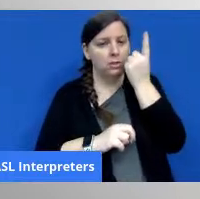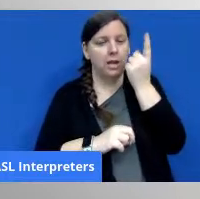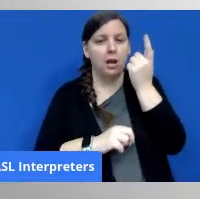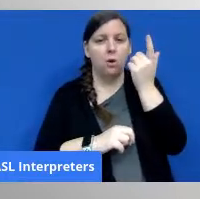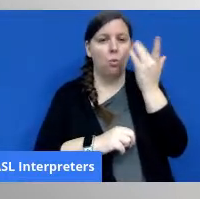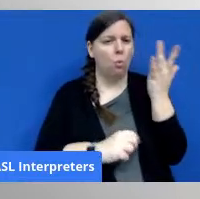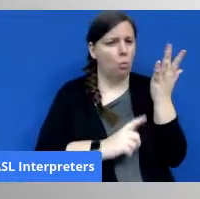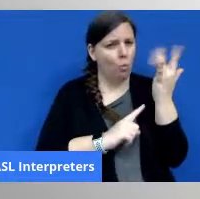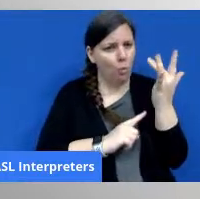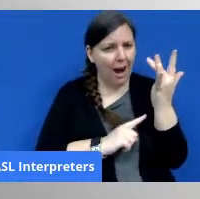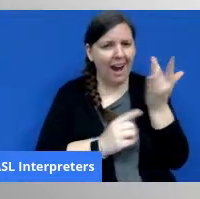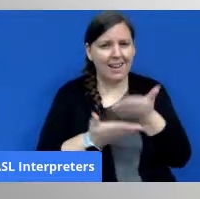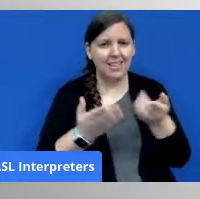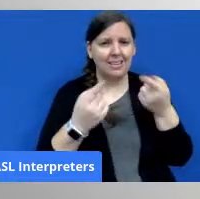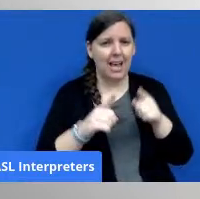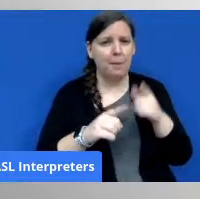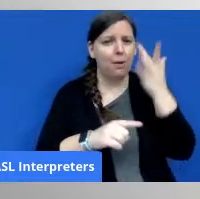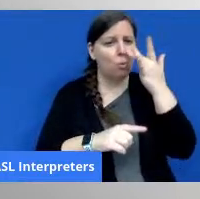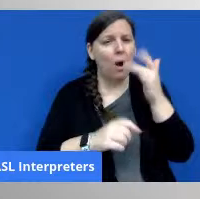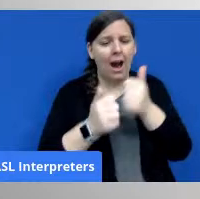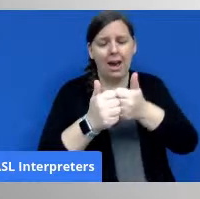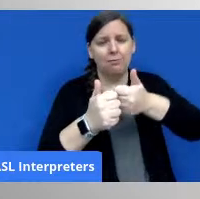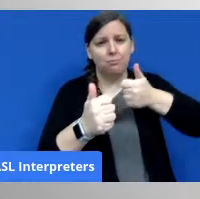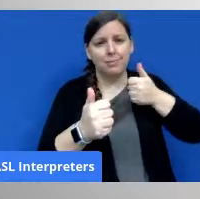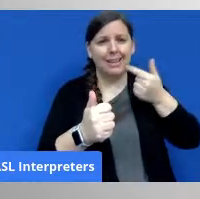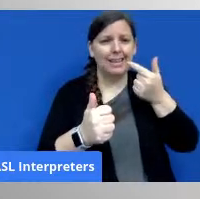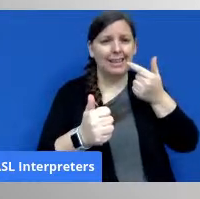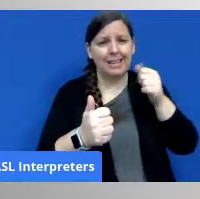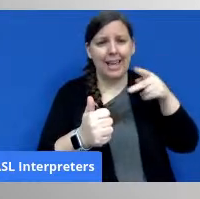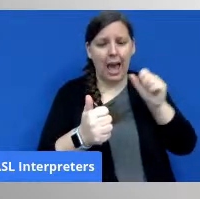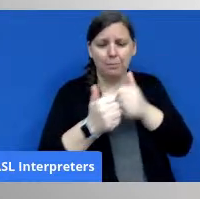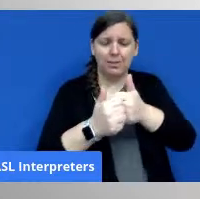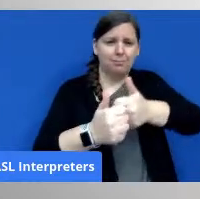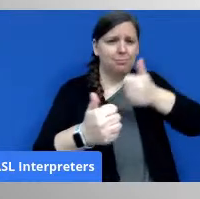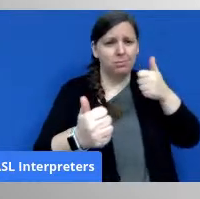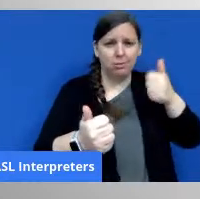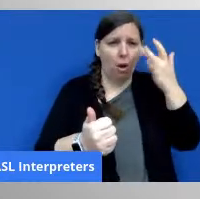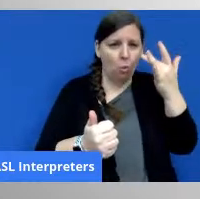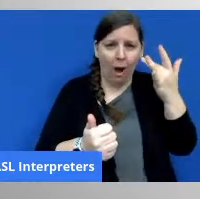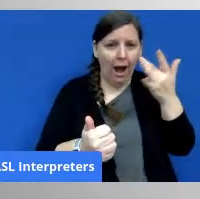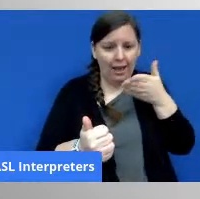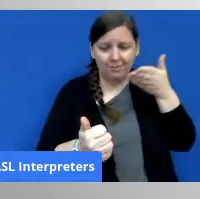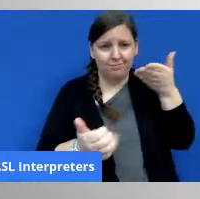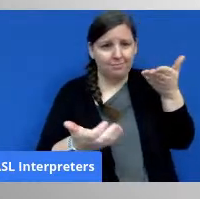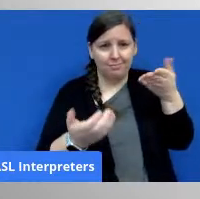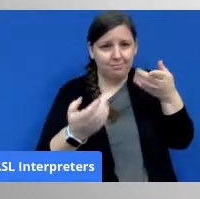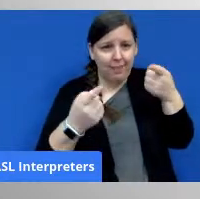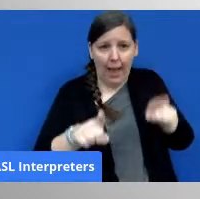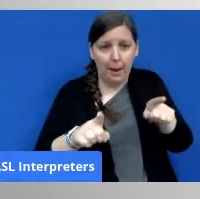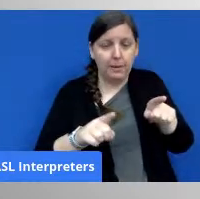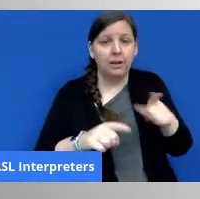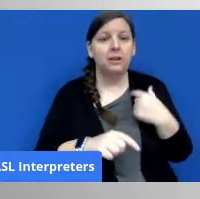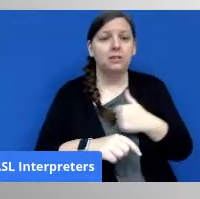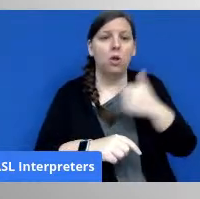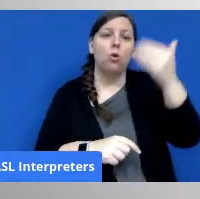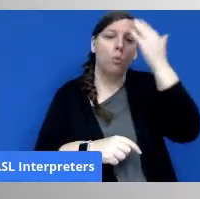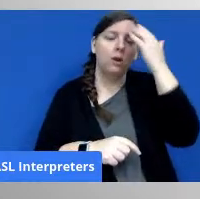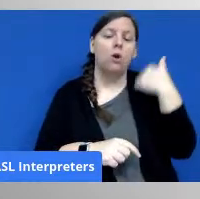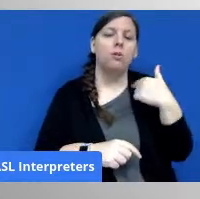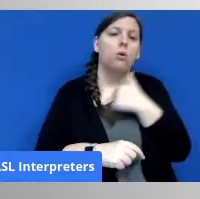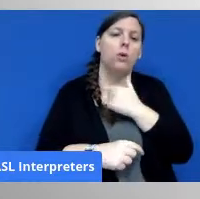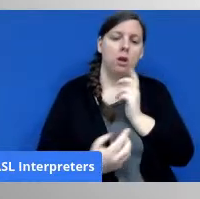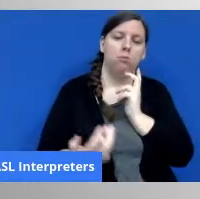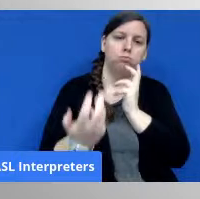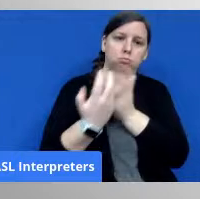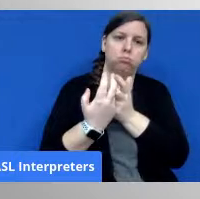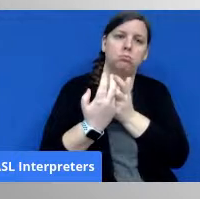we've received or the gaps that we've identified. Why do these gaps exist? So that we then know that we are addressing the problem. And so